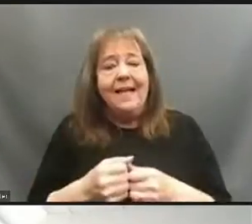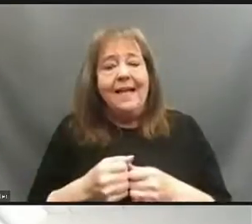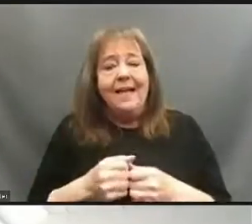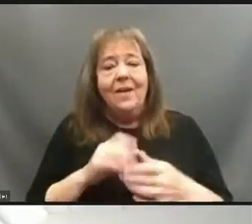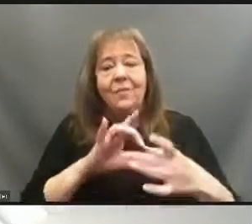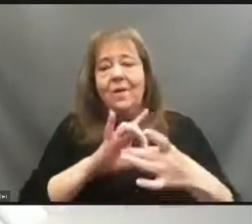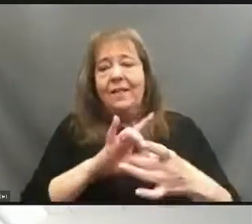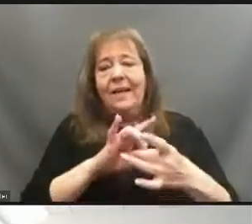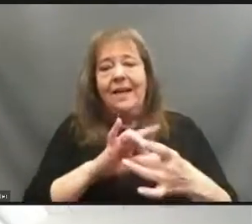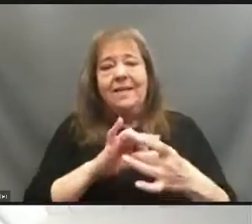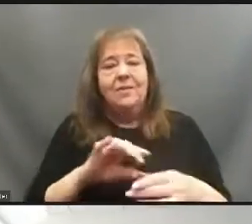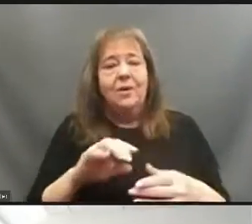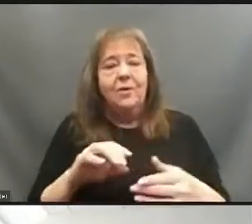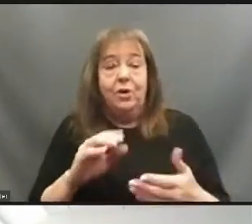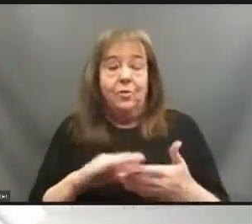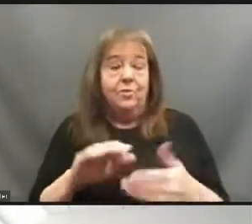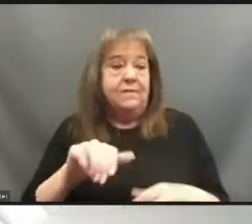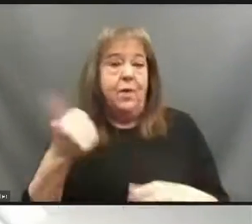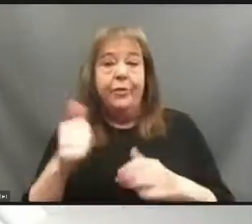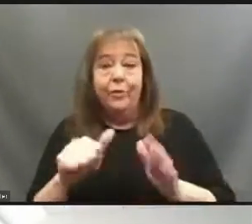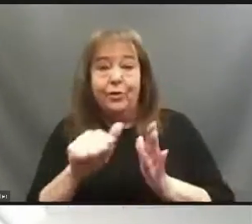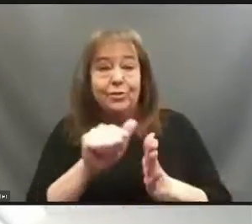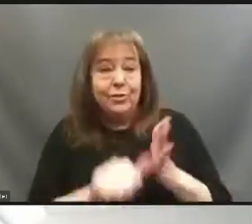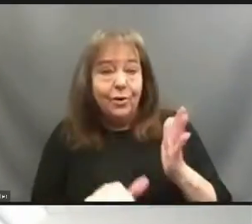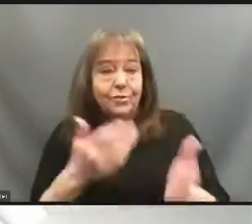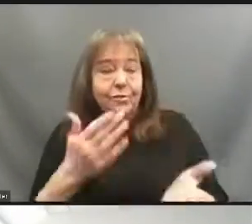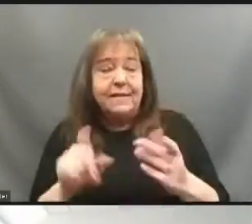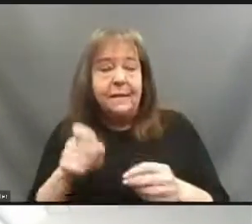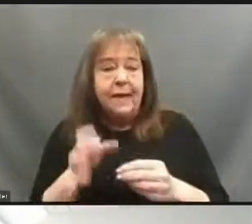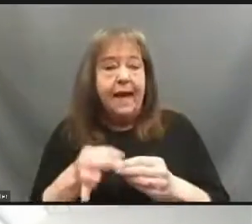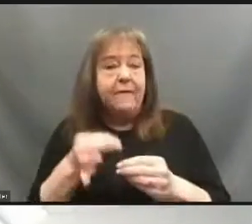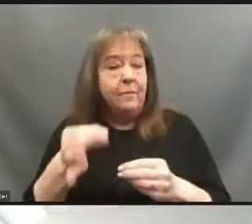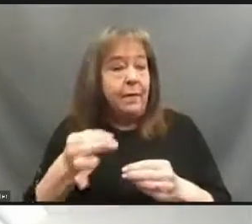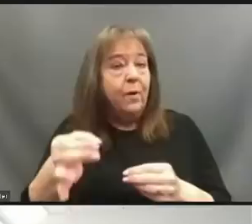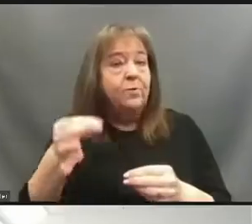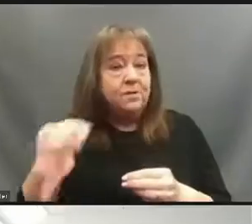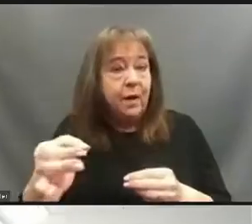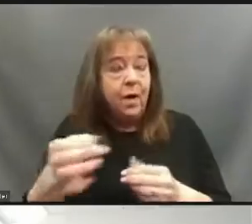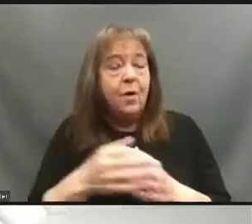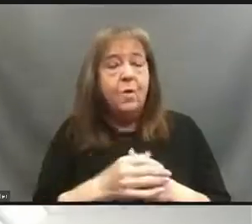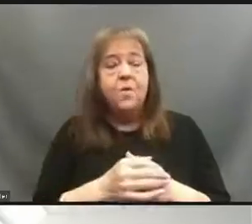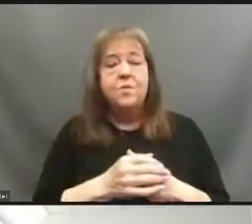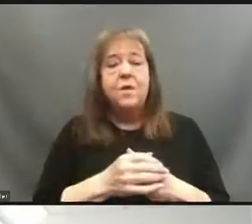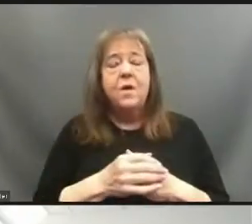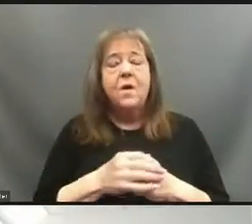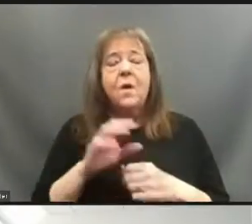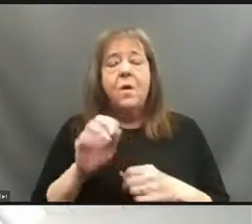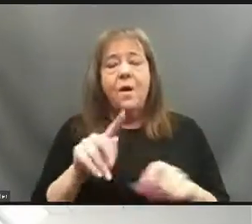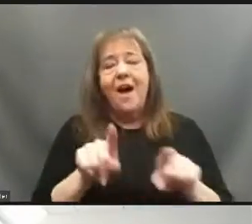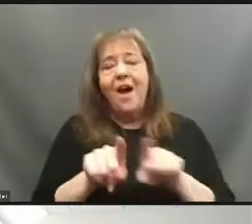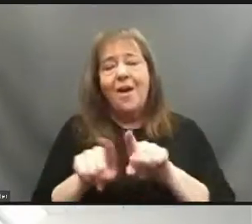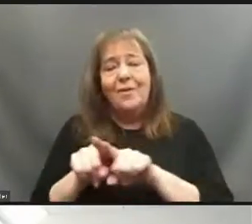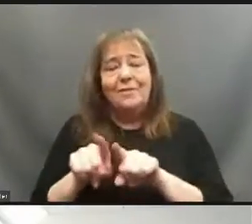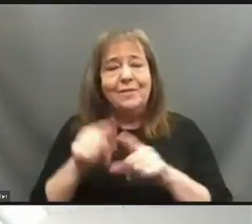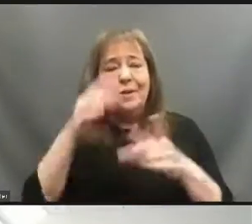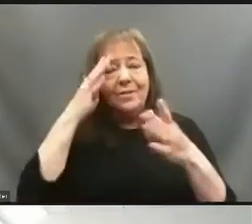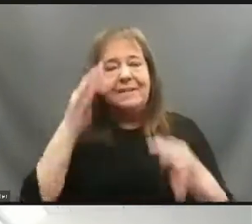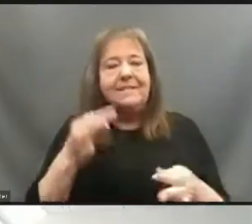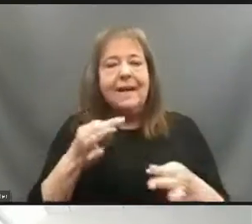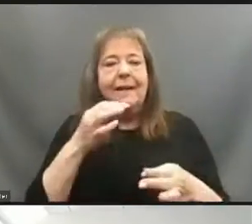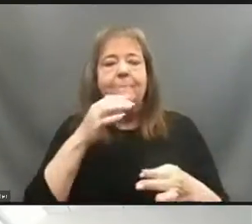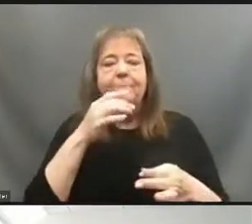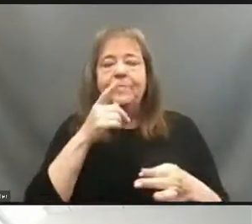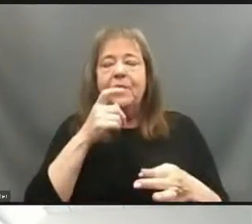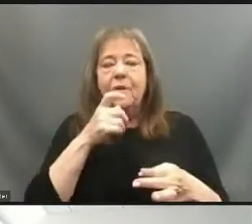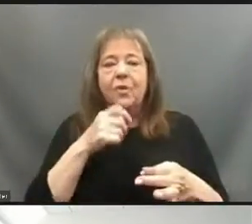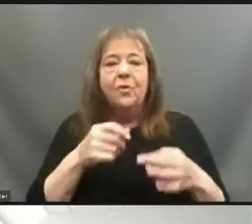elective surgical cases that may need to be delayed or postponed, and also determining what patients can be managed